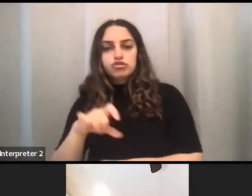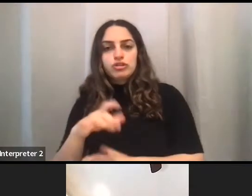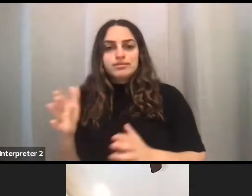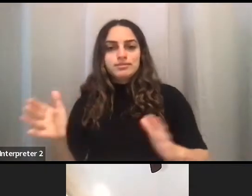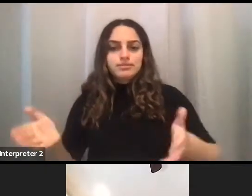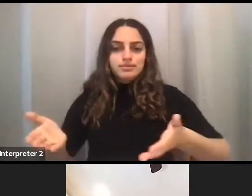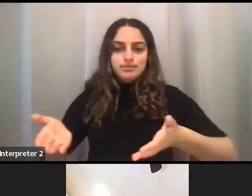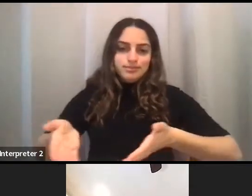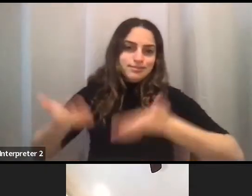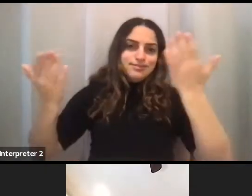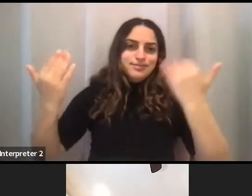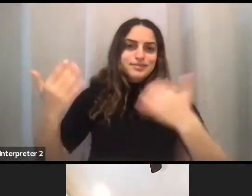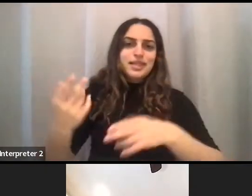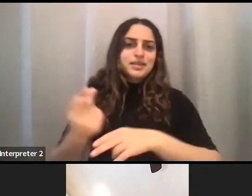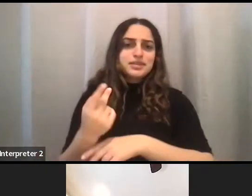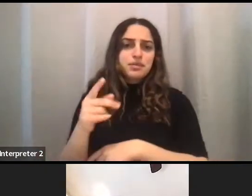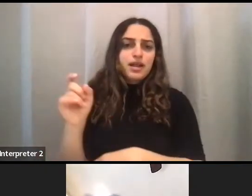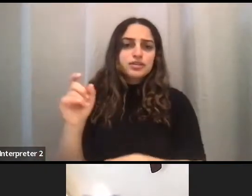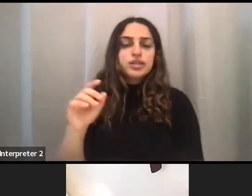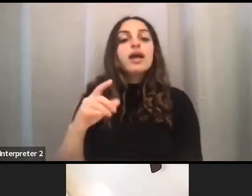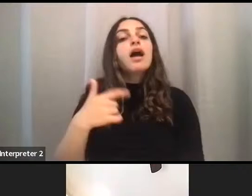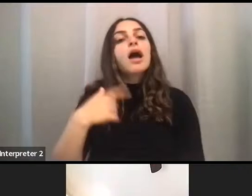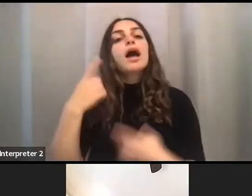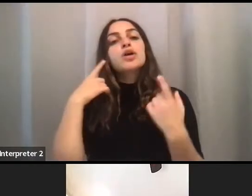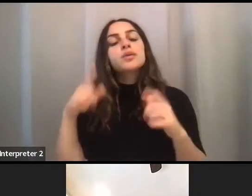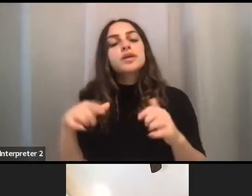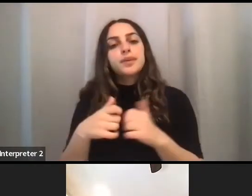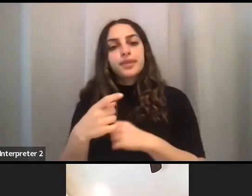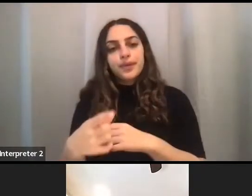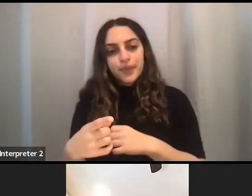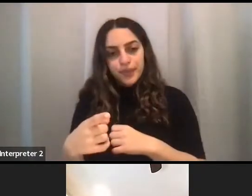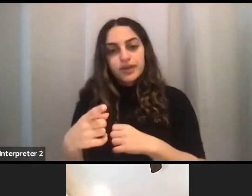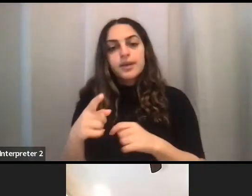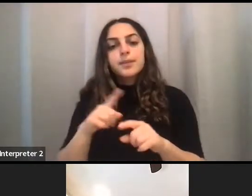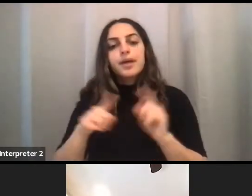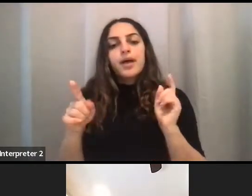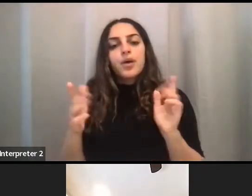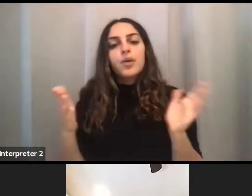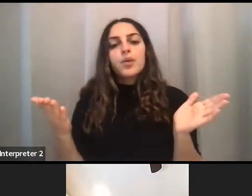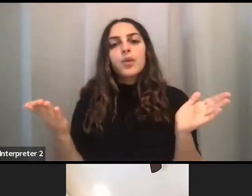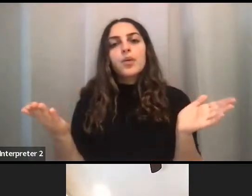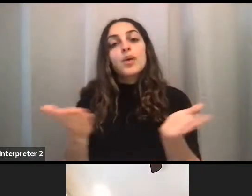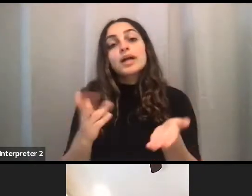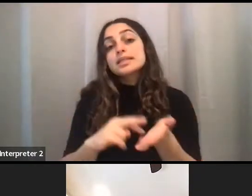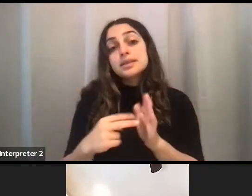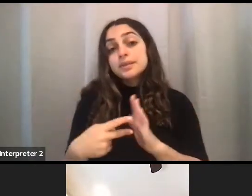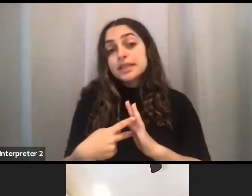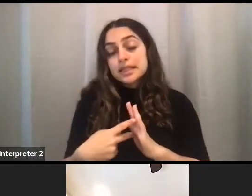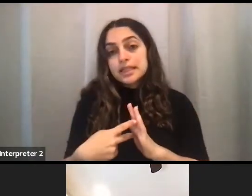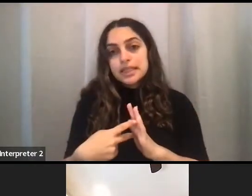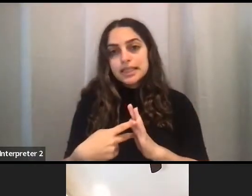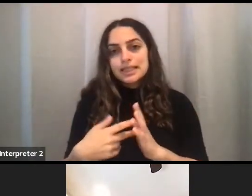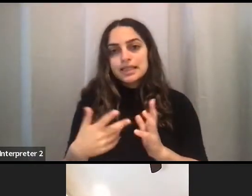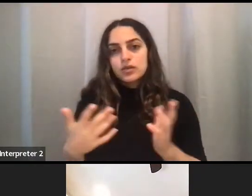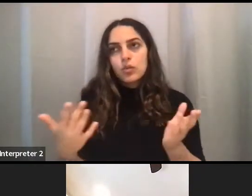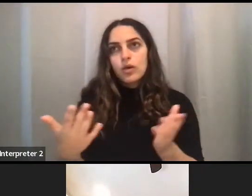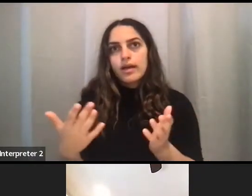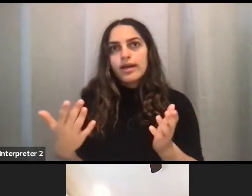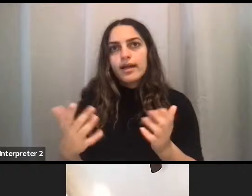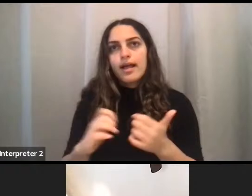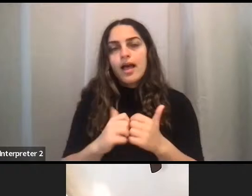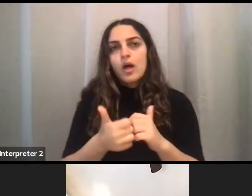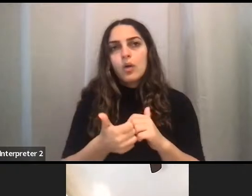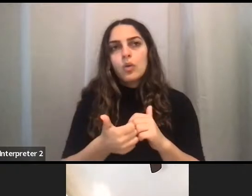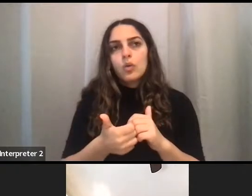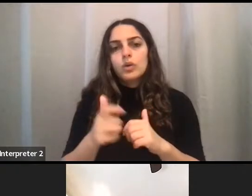a hundred i completely agree with you um so but what does that mean and what how does that